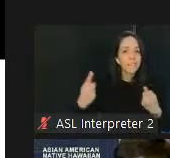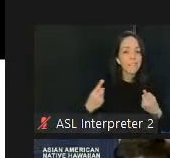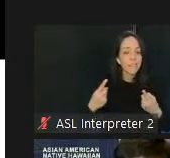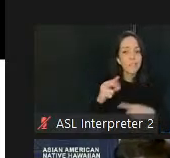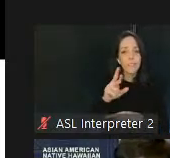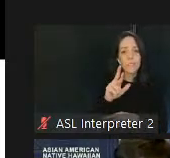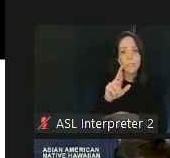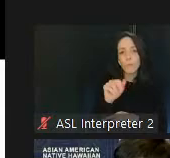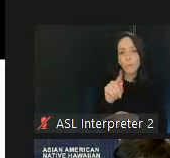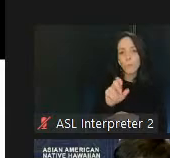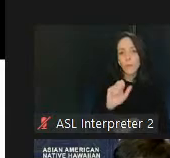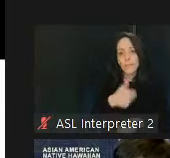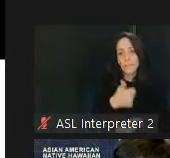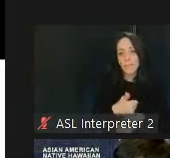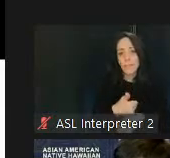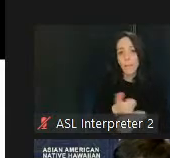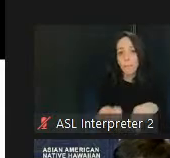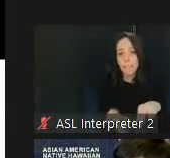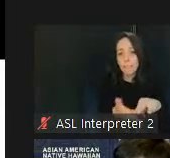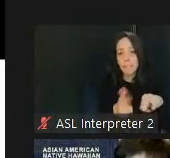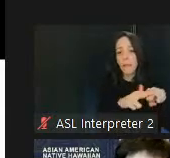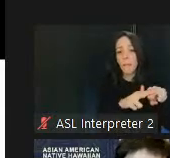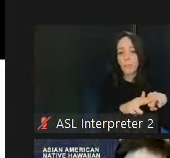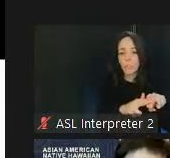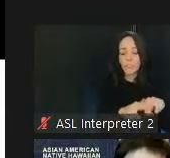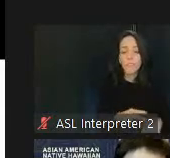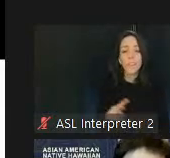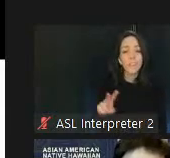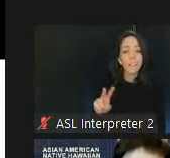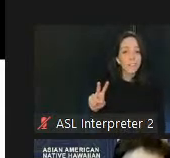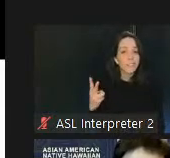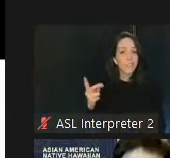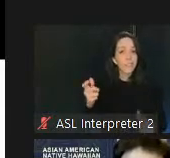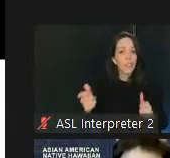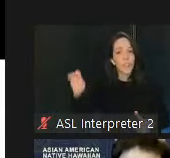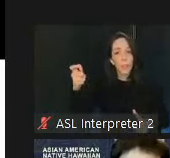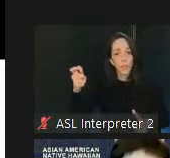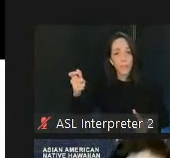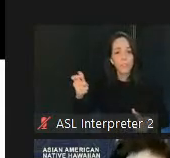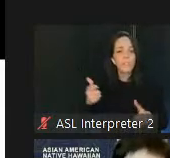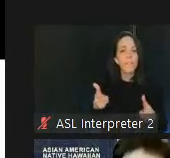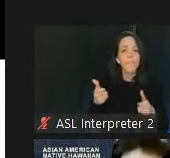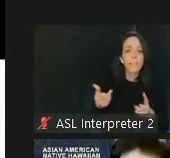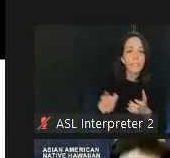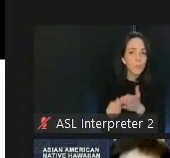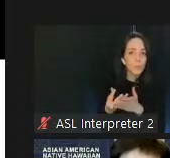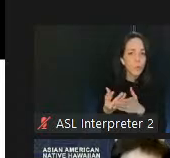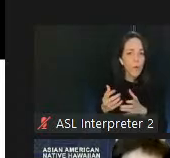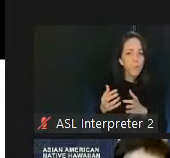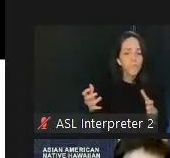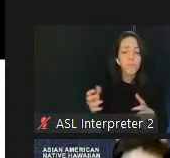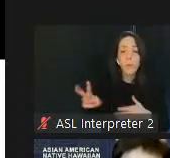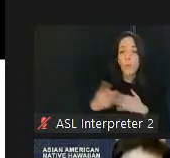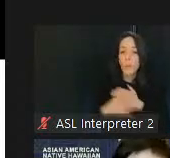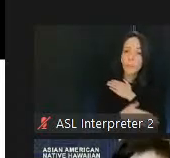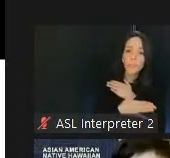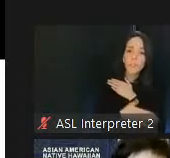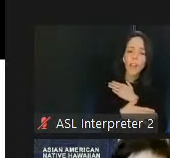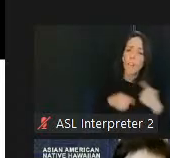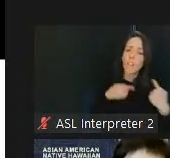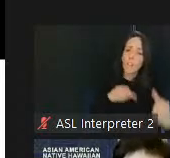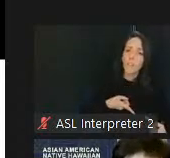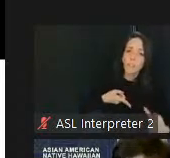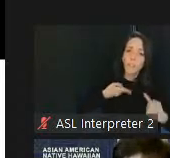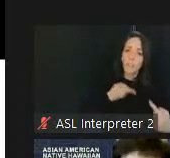second largest and the fastest growing population in the region, Washington County continues to struggle to meet community